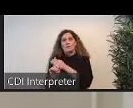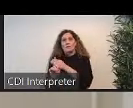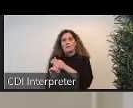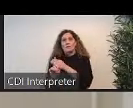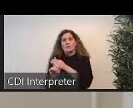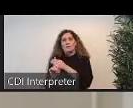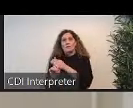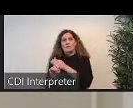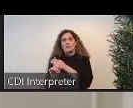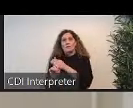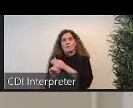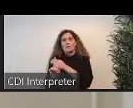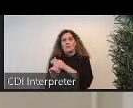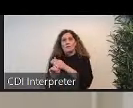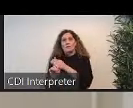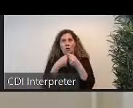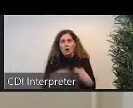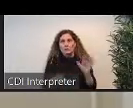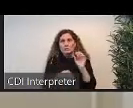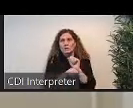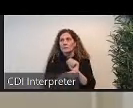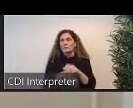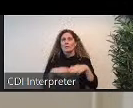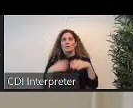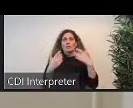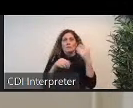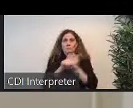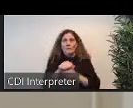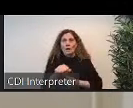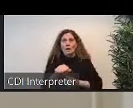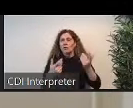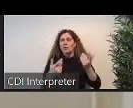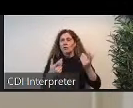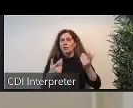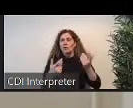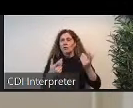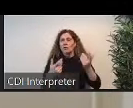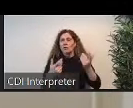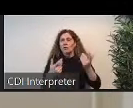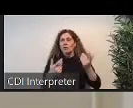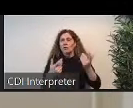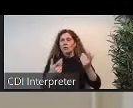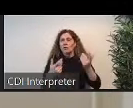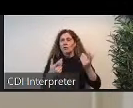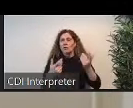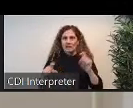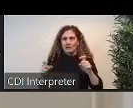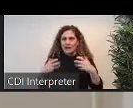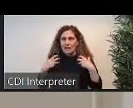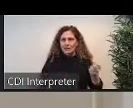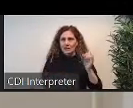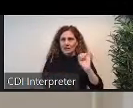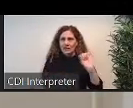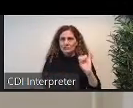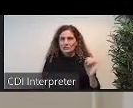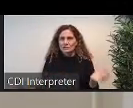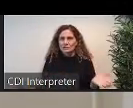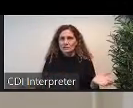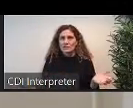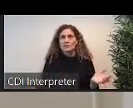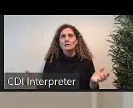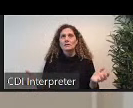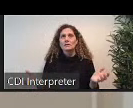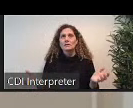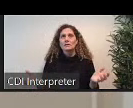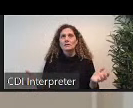entirely. That's why it's so important that everyone knows that they are very likely to find affordable health care coverage for themselves and their family.